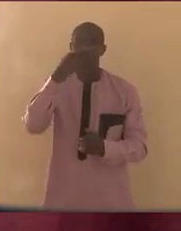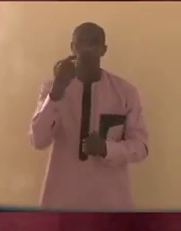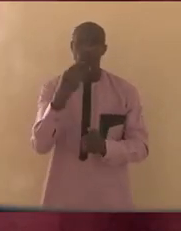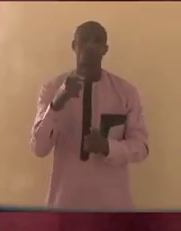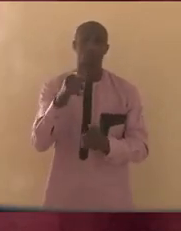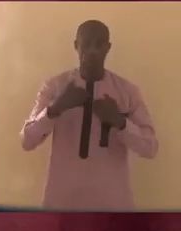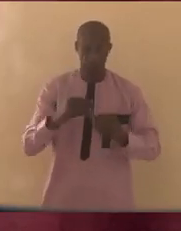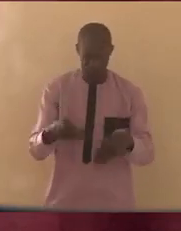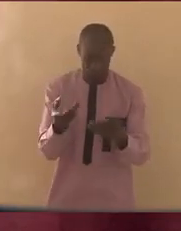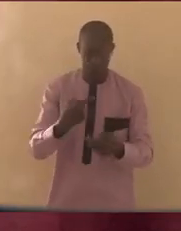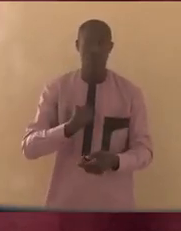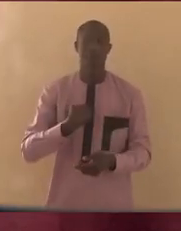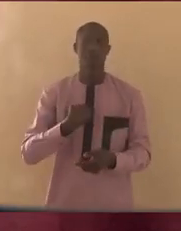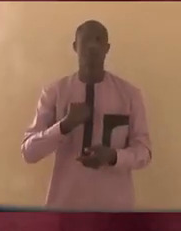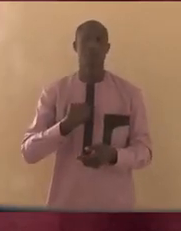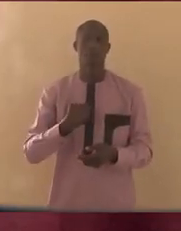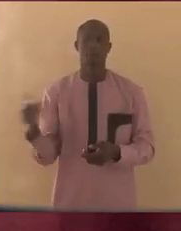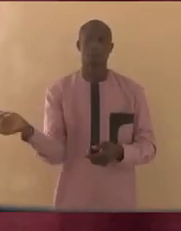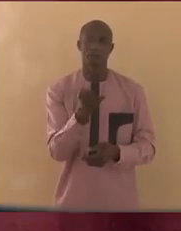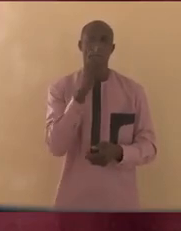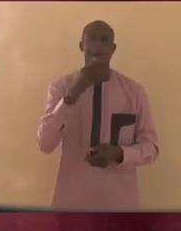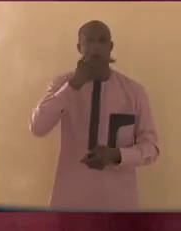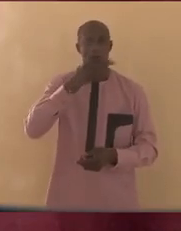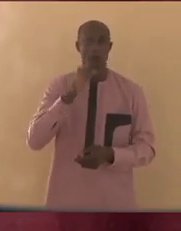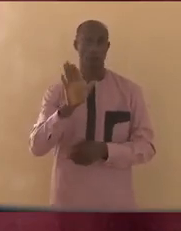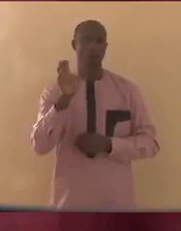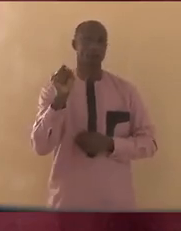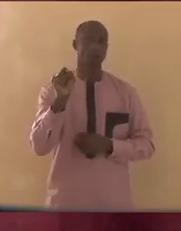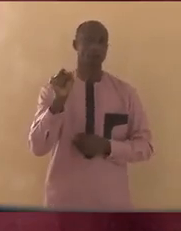whom you have given me, for they are yours.